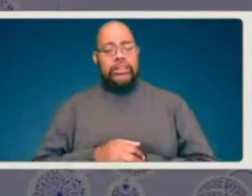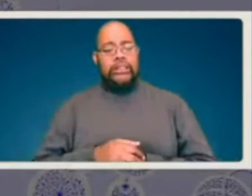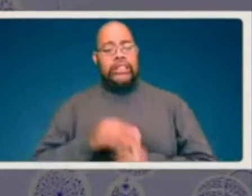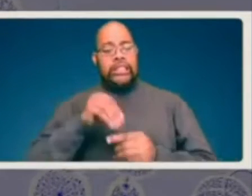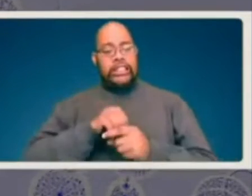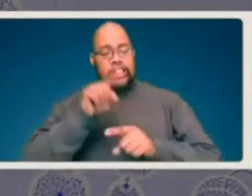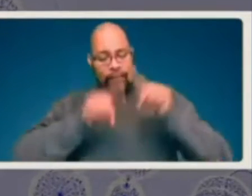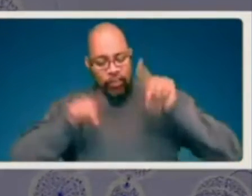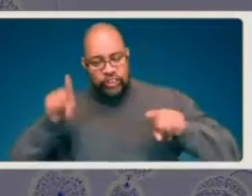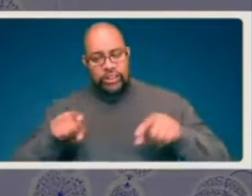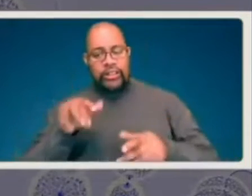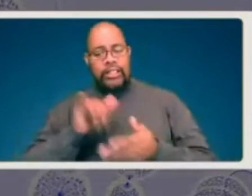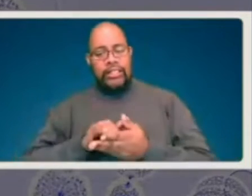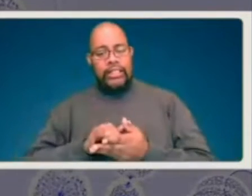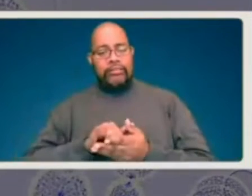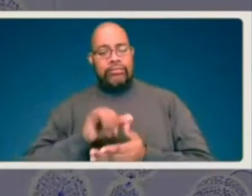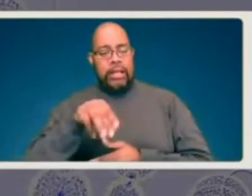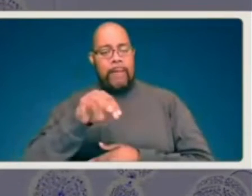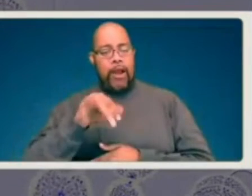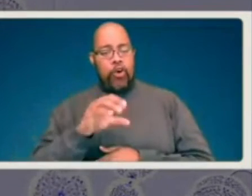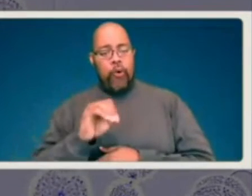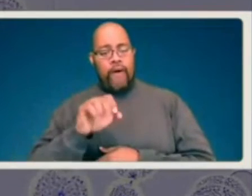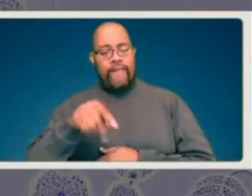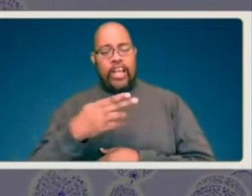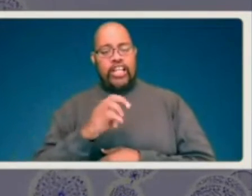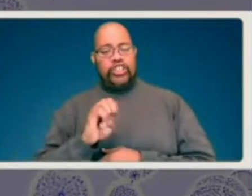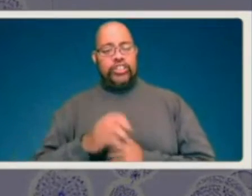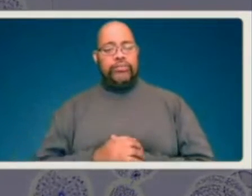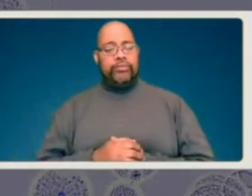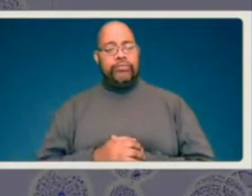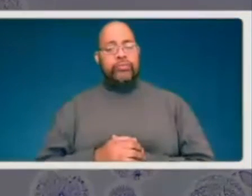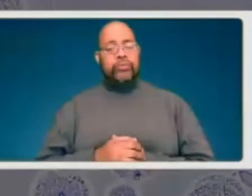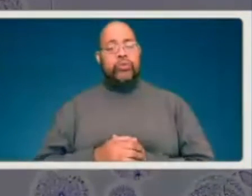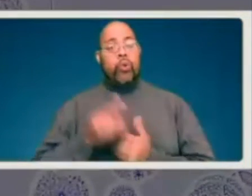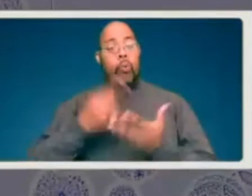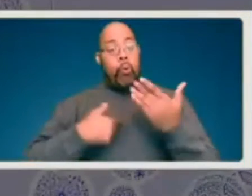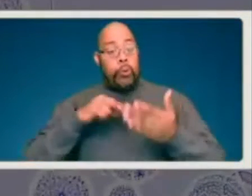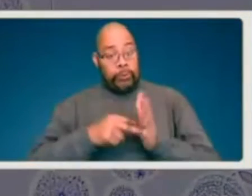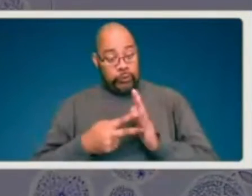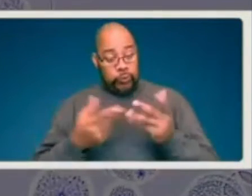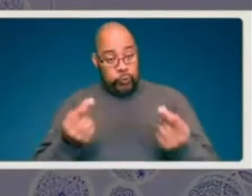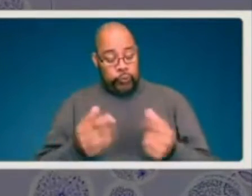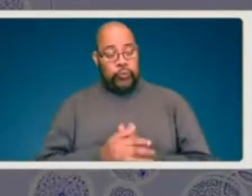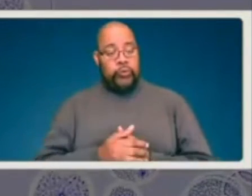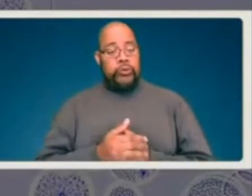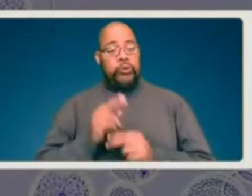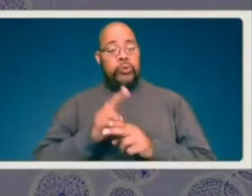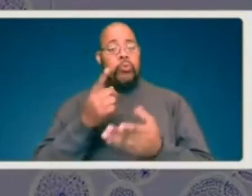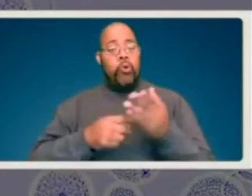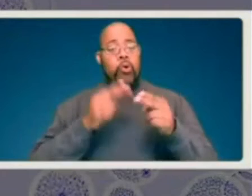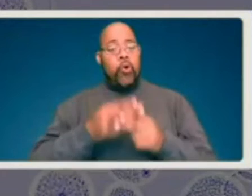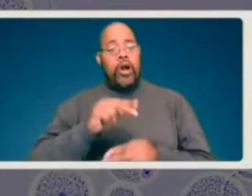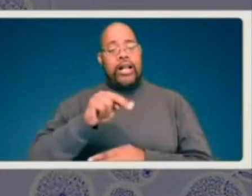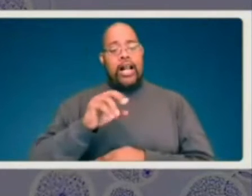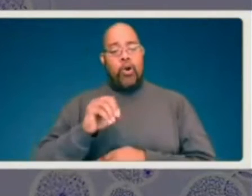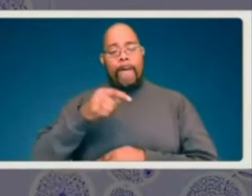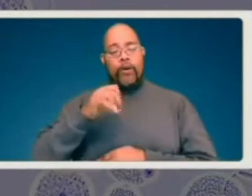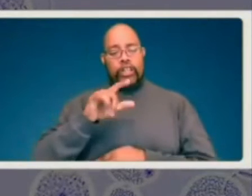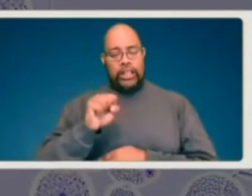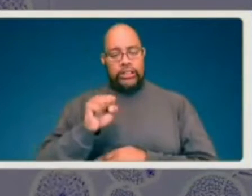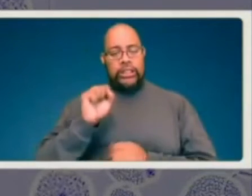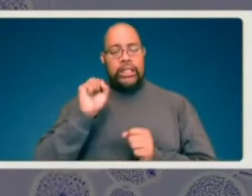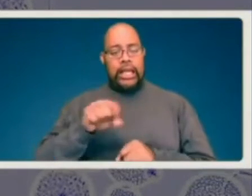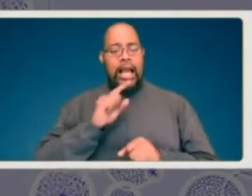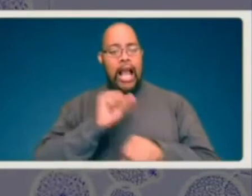the diversity of this macrophage. So what we intend to do is to use what we call